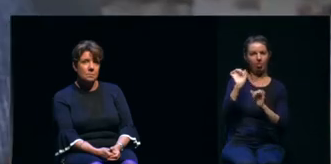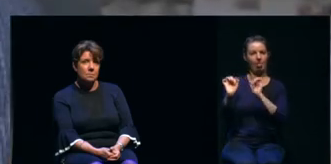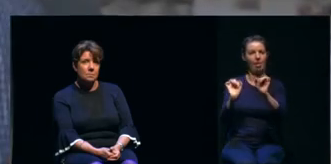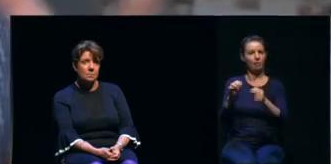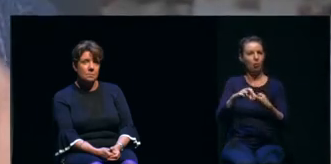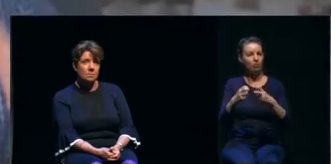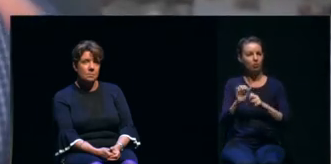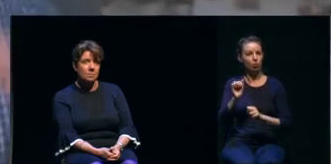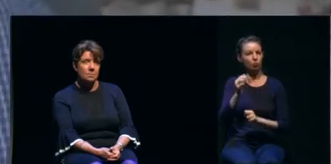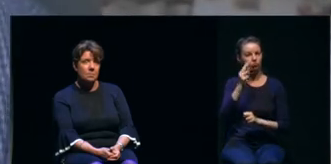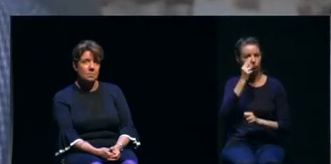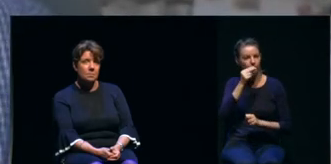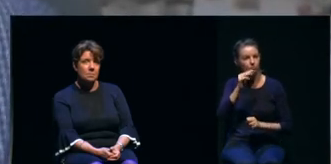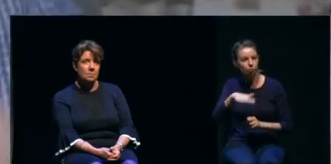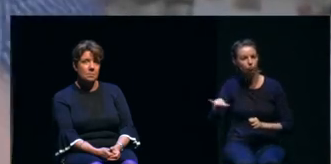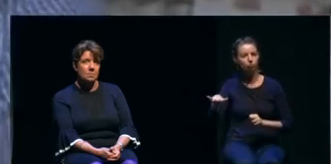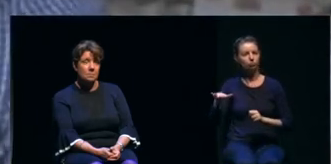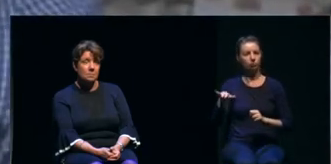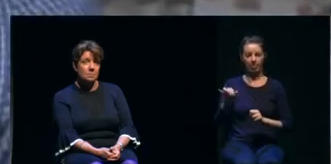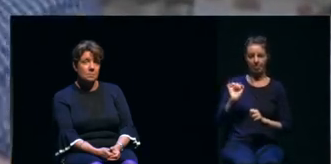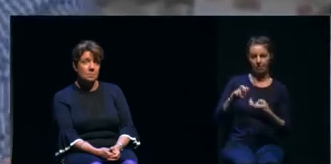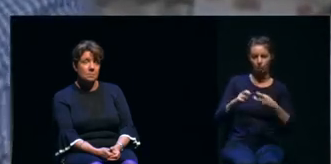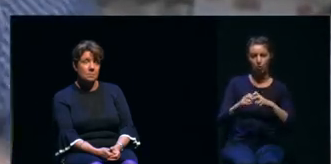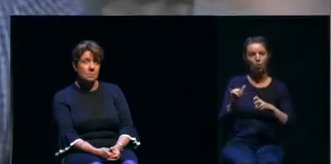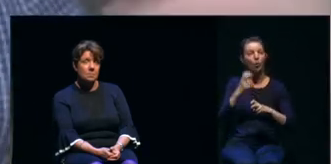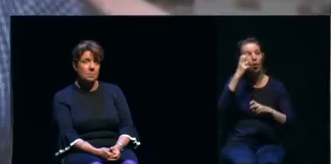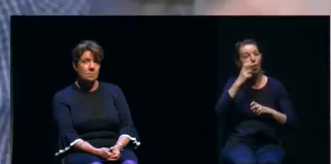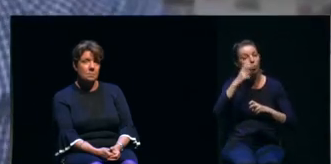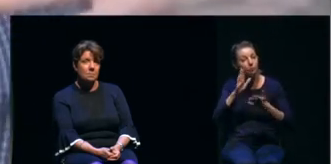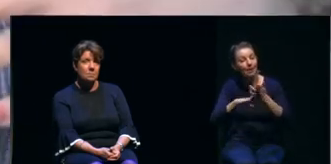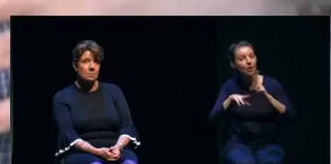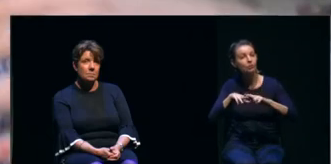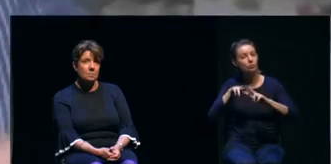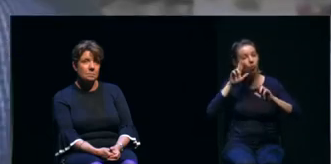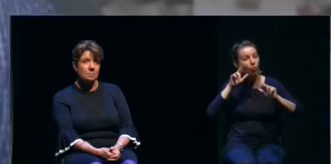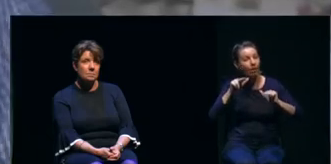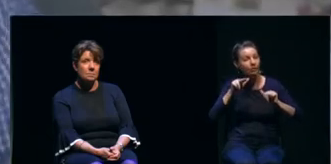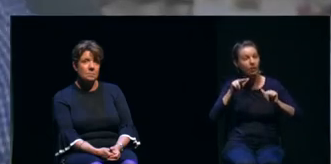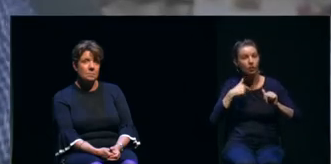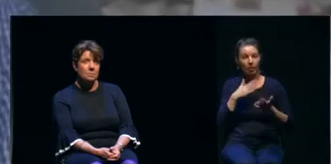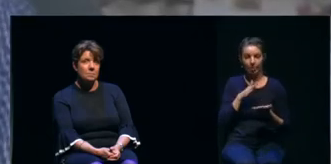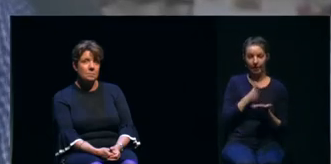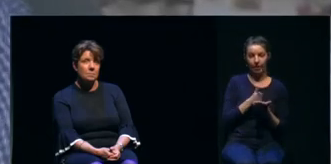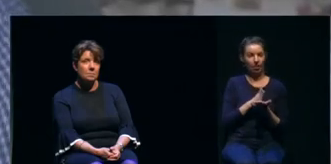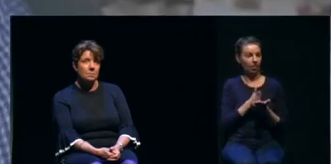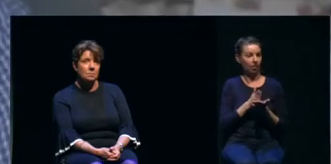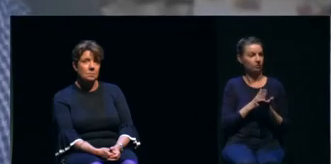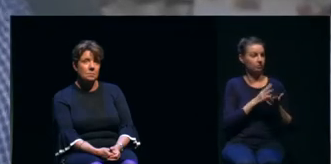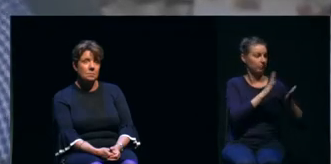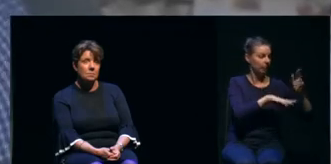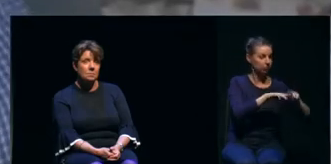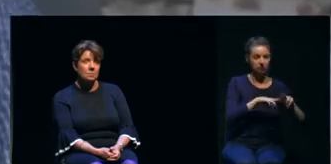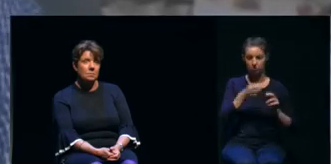your teenage children and how they're dealing with stuff. It is your aging parents that you are caring for. You're stuck between your children and your parents. It's your friends' failing